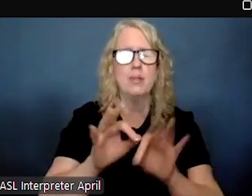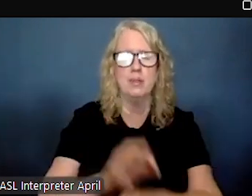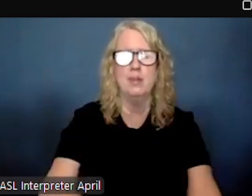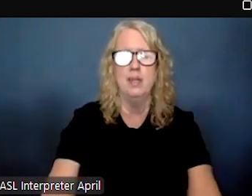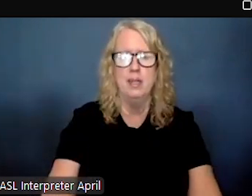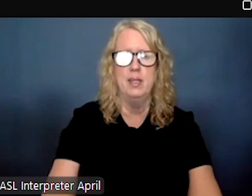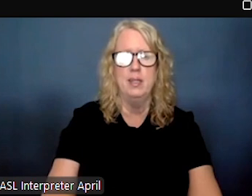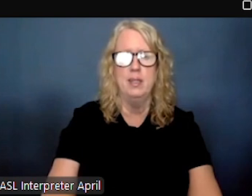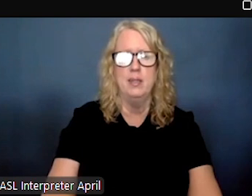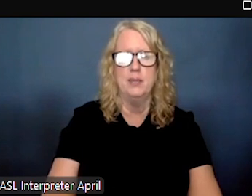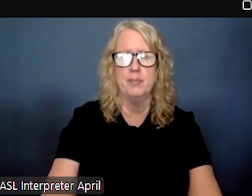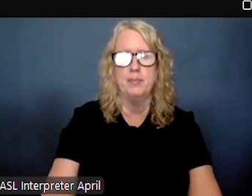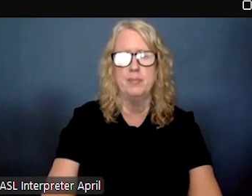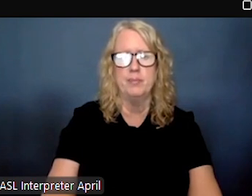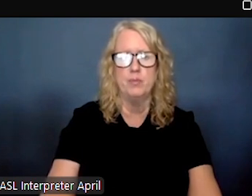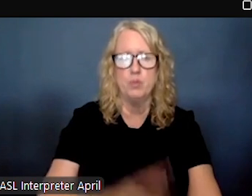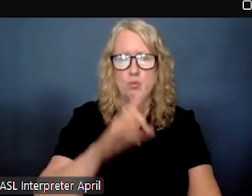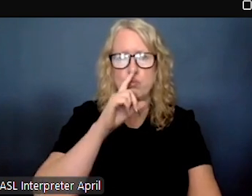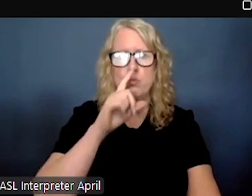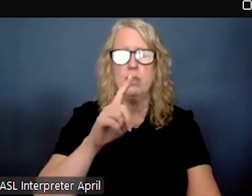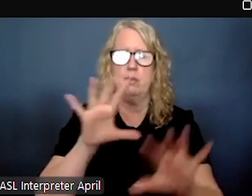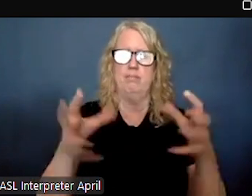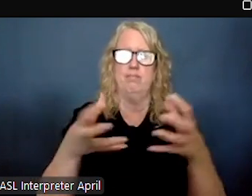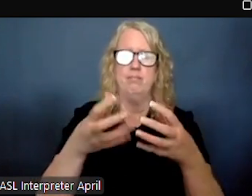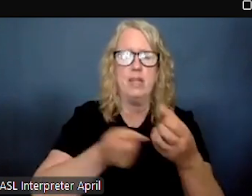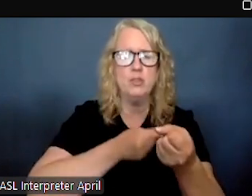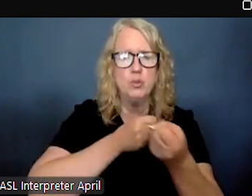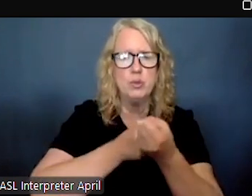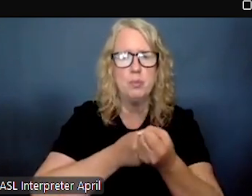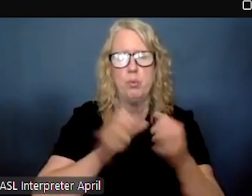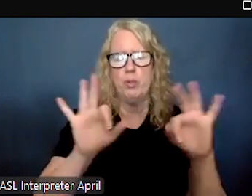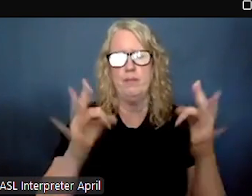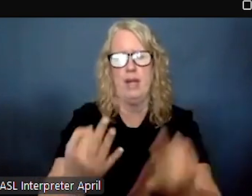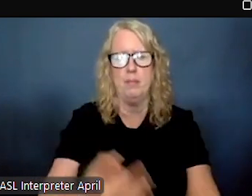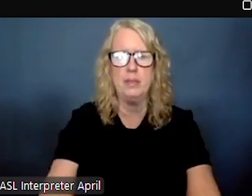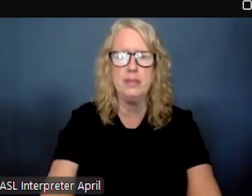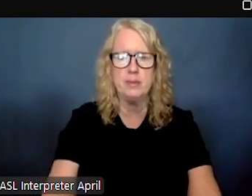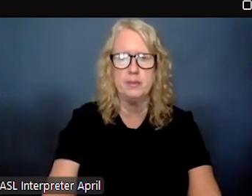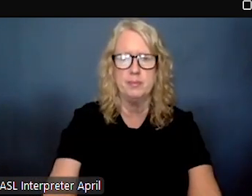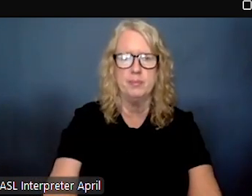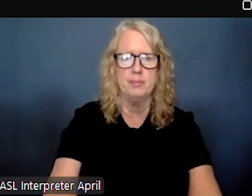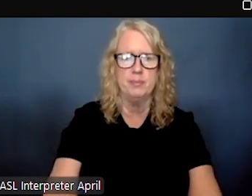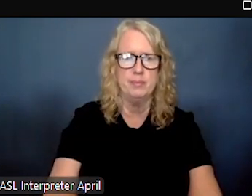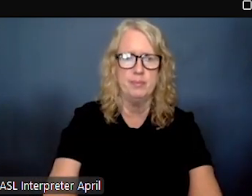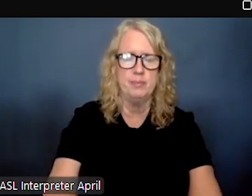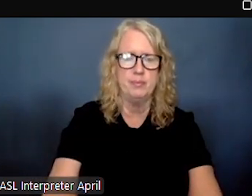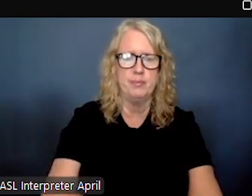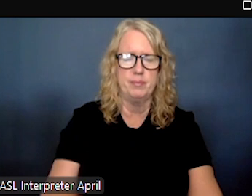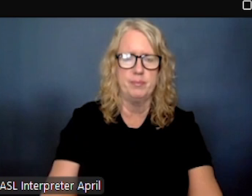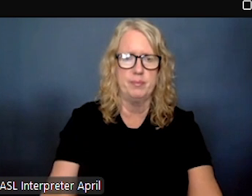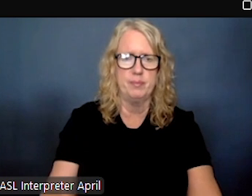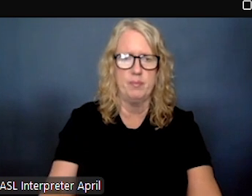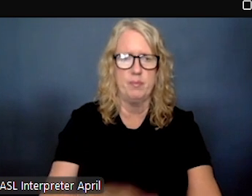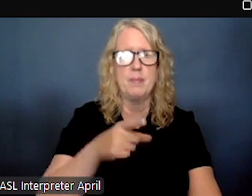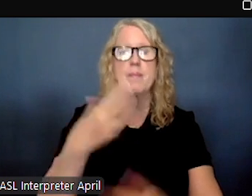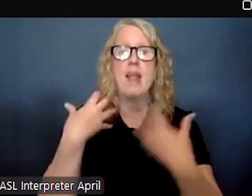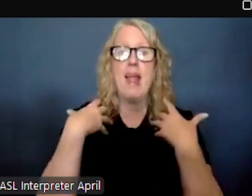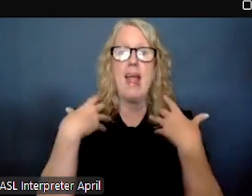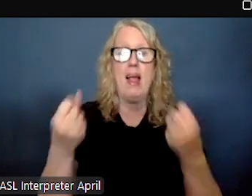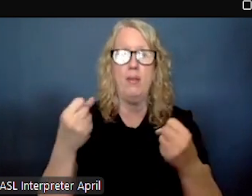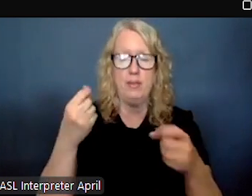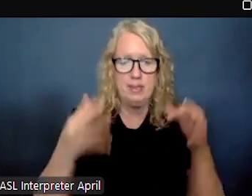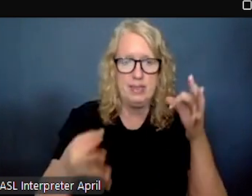really have that workforce and support families. So this is a health